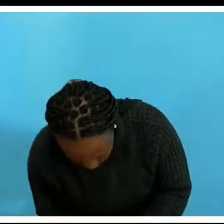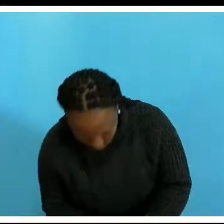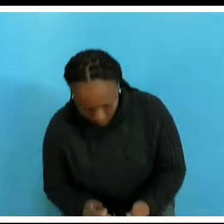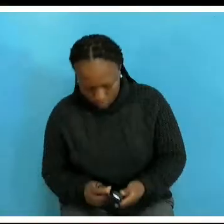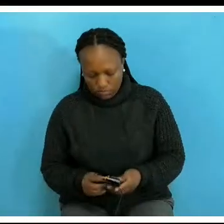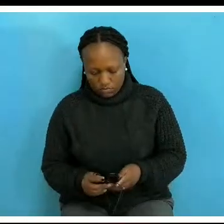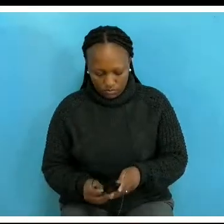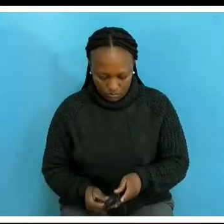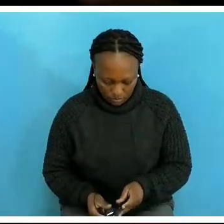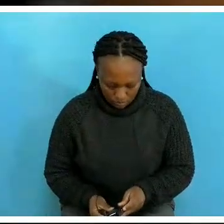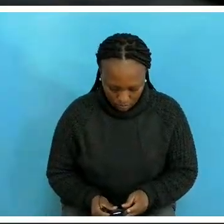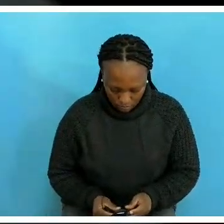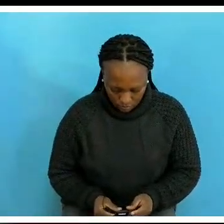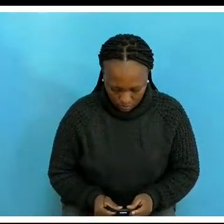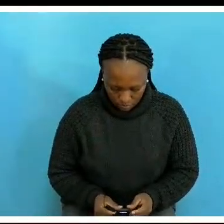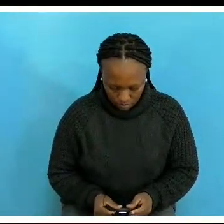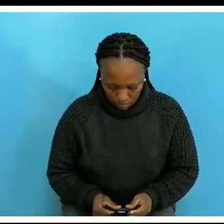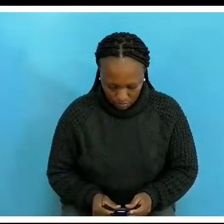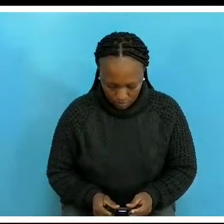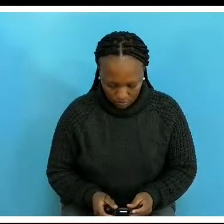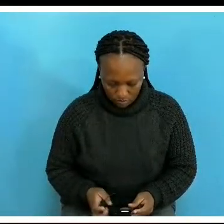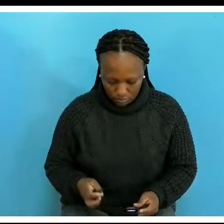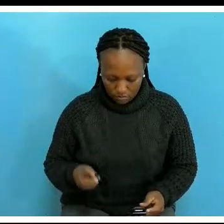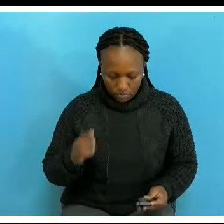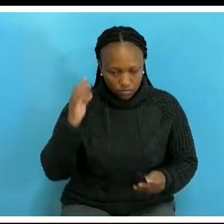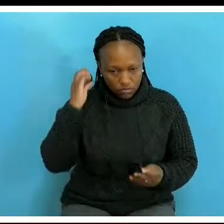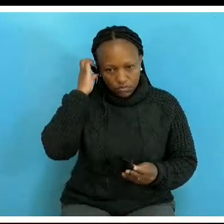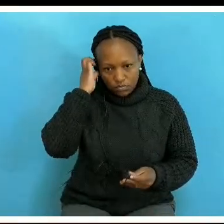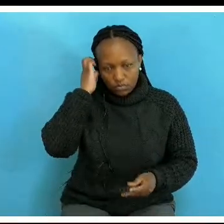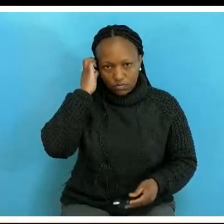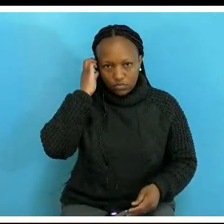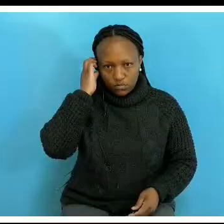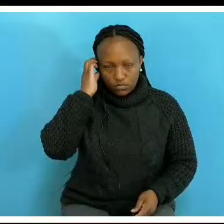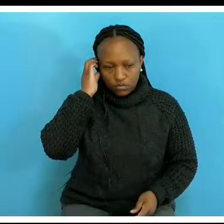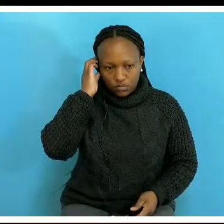ek eers praat oor die verrigtinge van vanoggend.